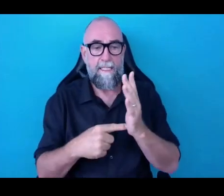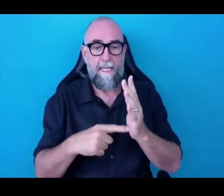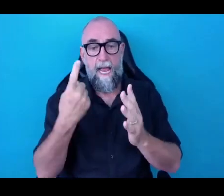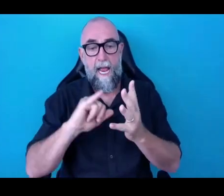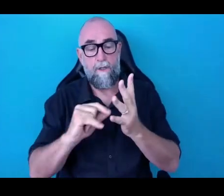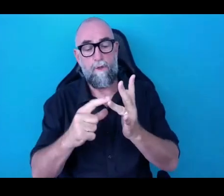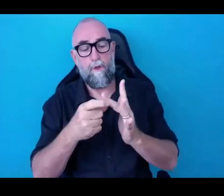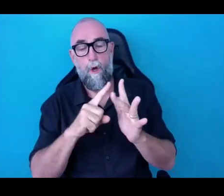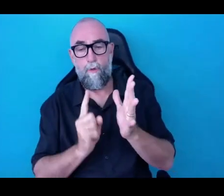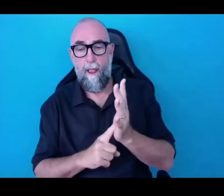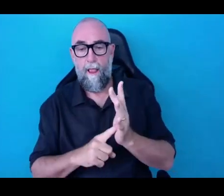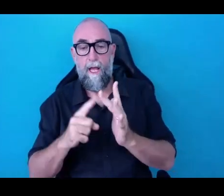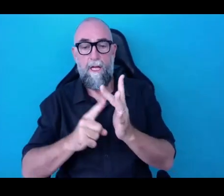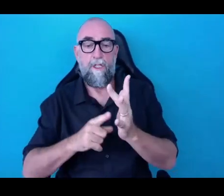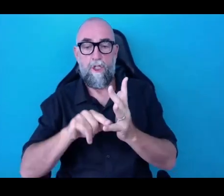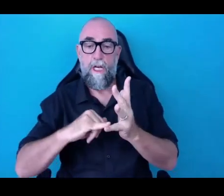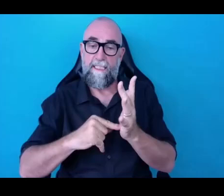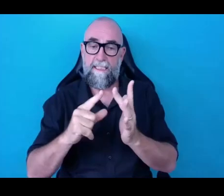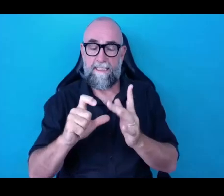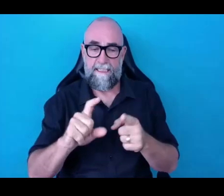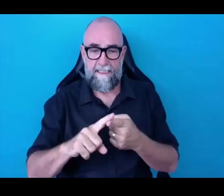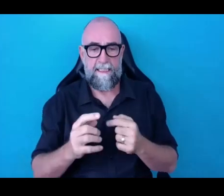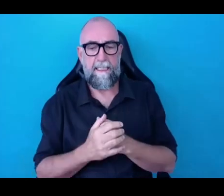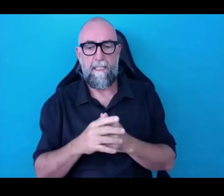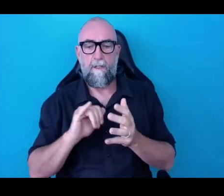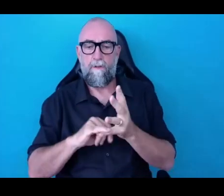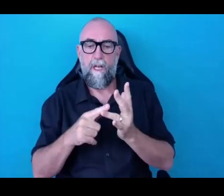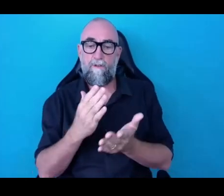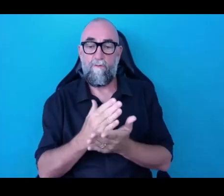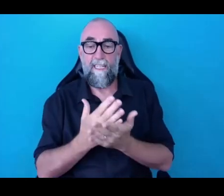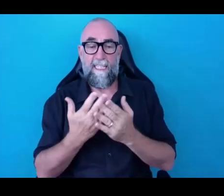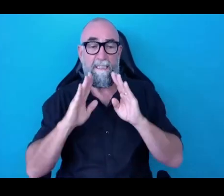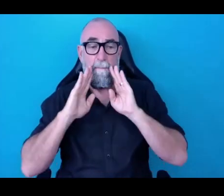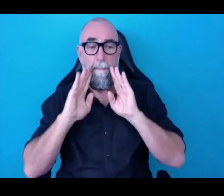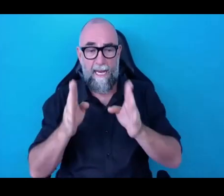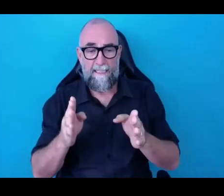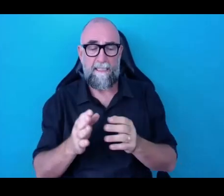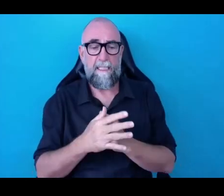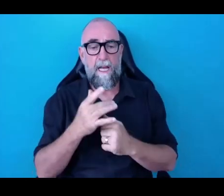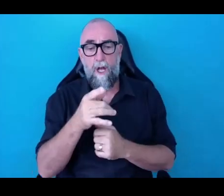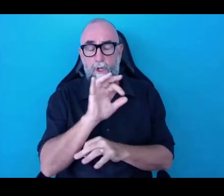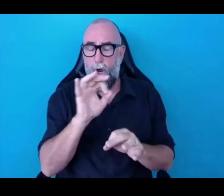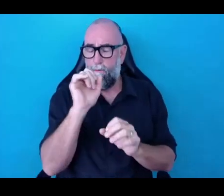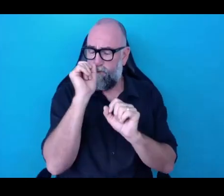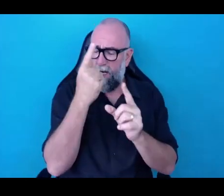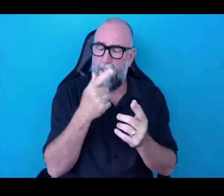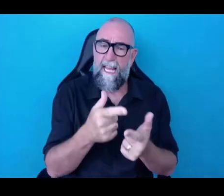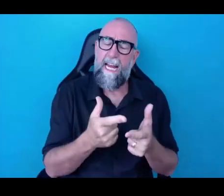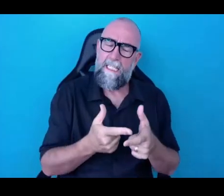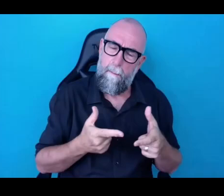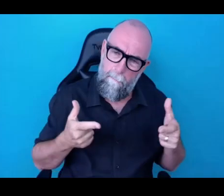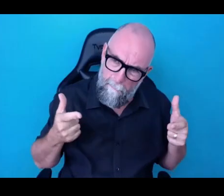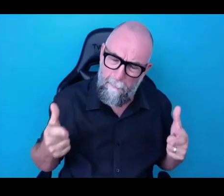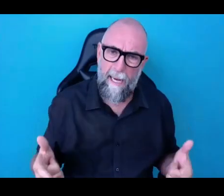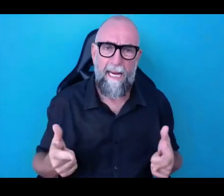York, which was, way too amazing. I don't think that how huge that is resonant within